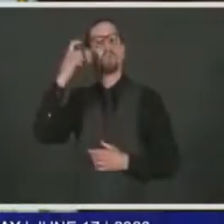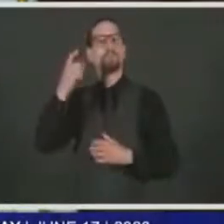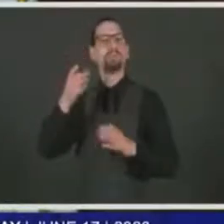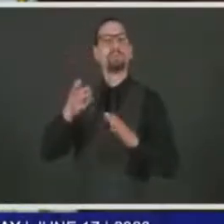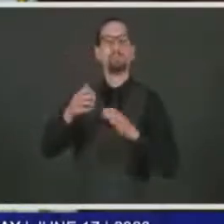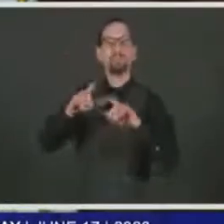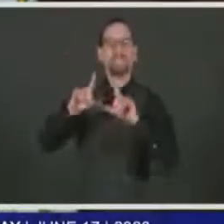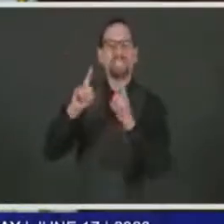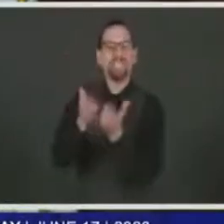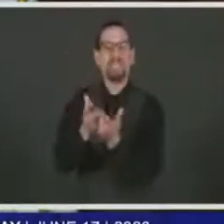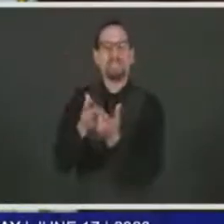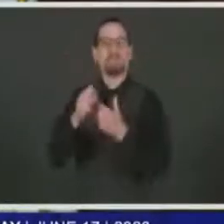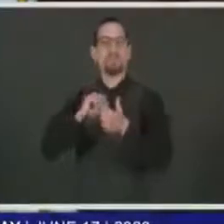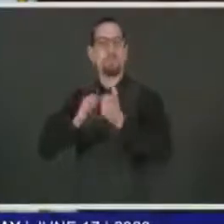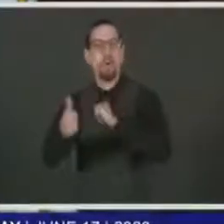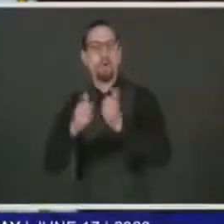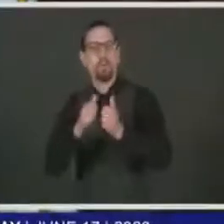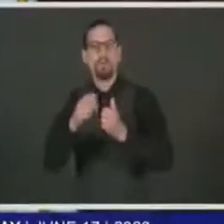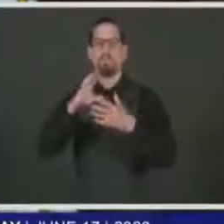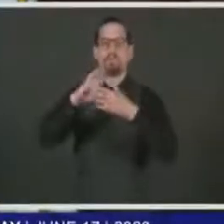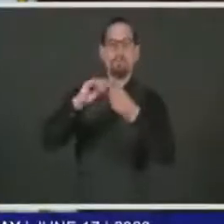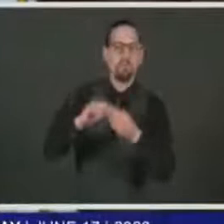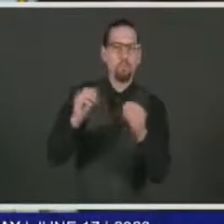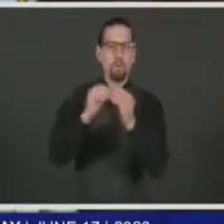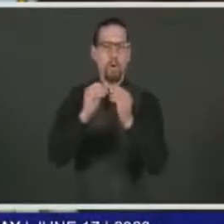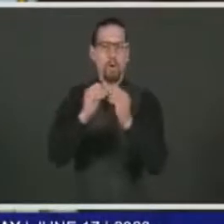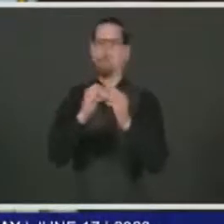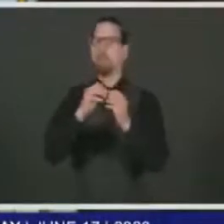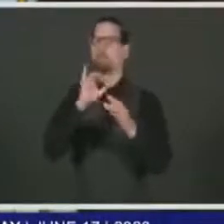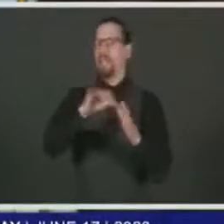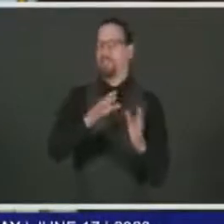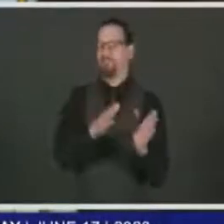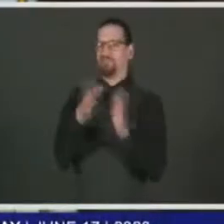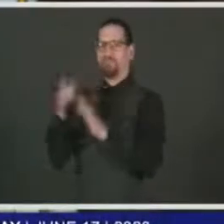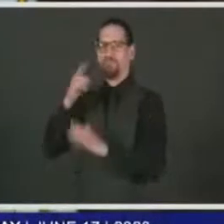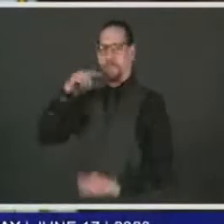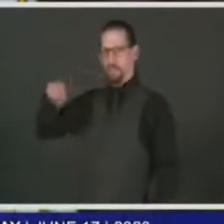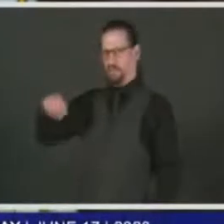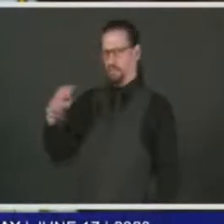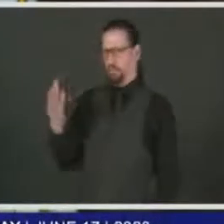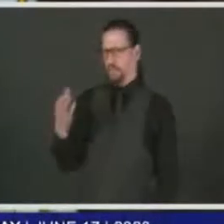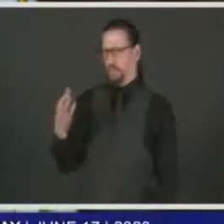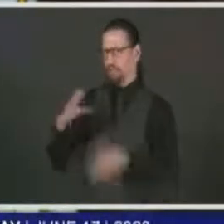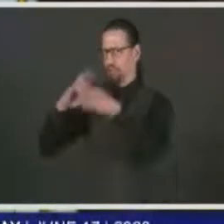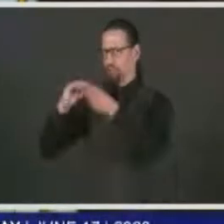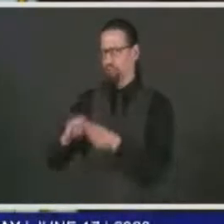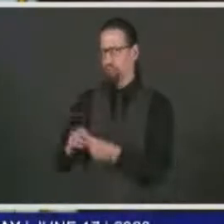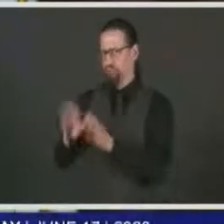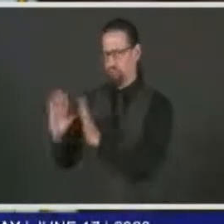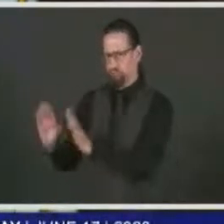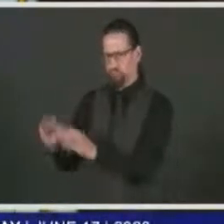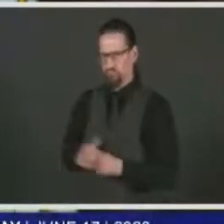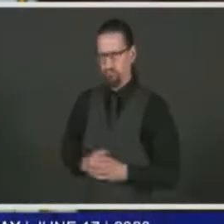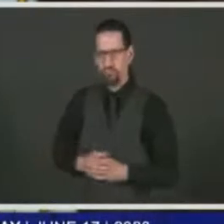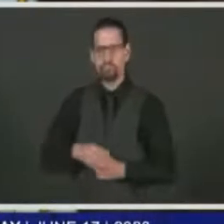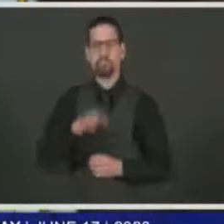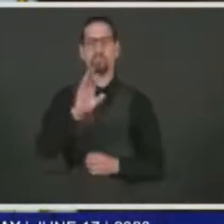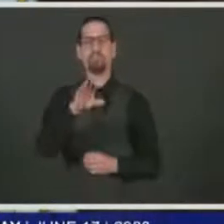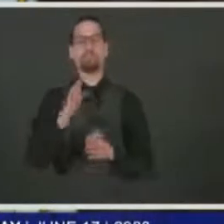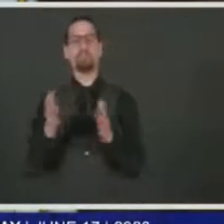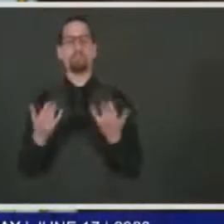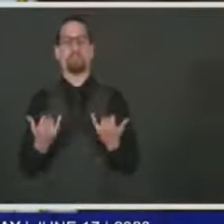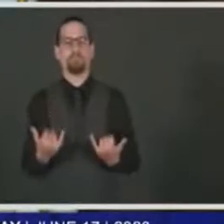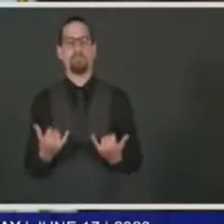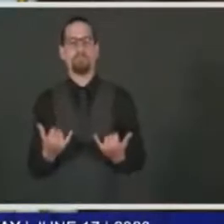what phase 3 will look like. Today I just wanted to just take a second and address,